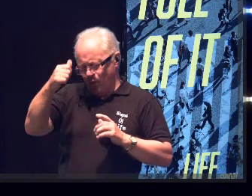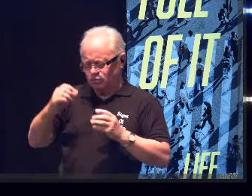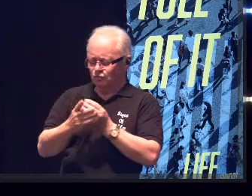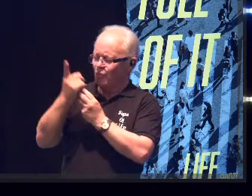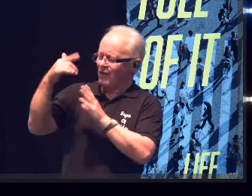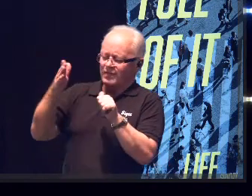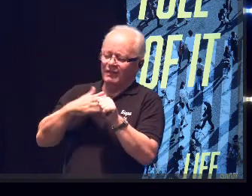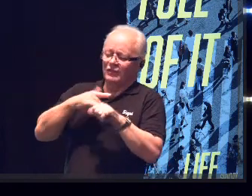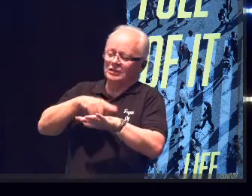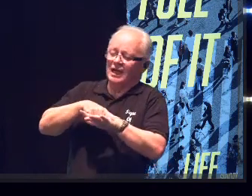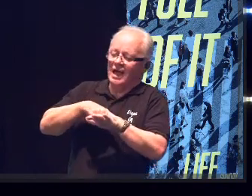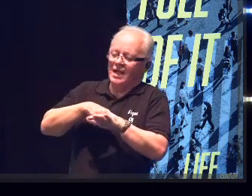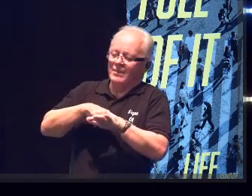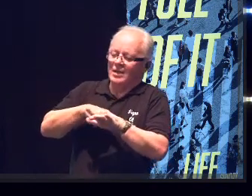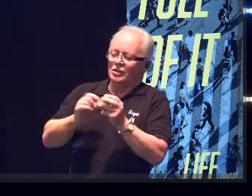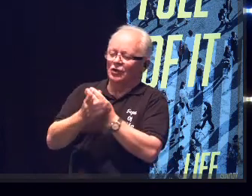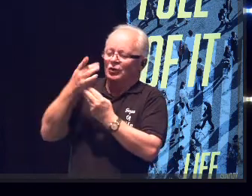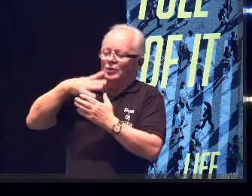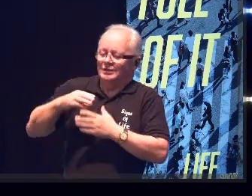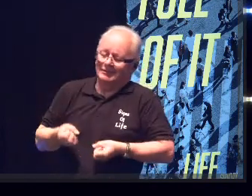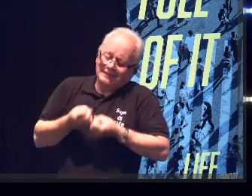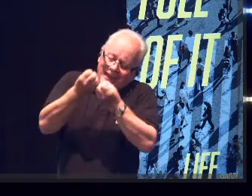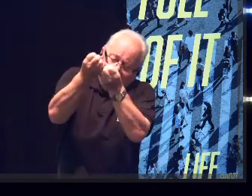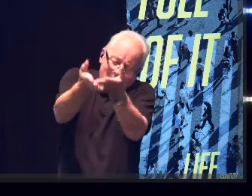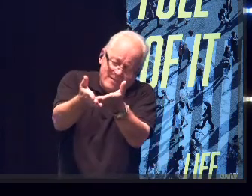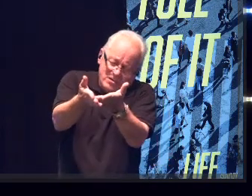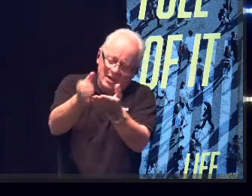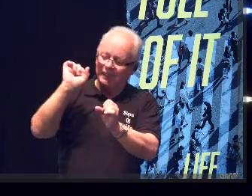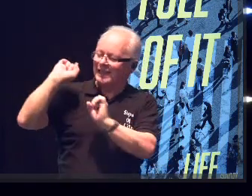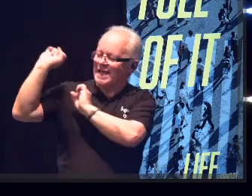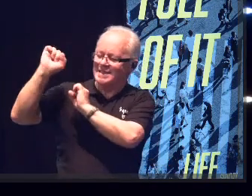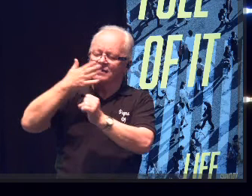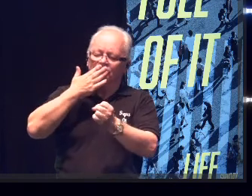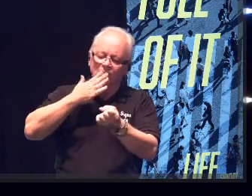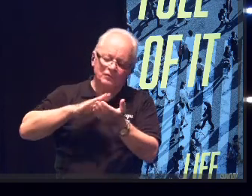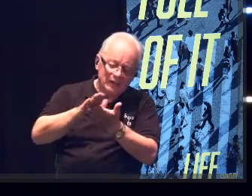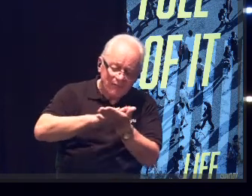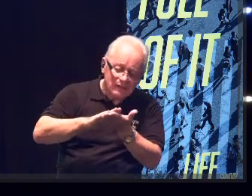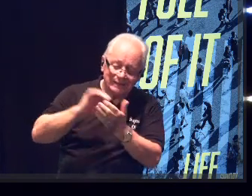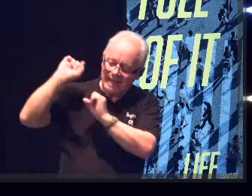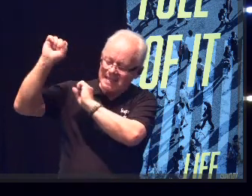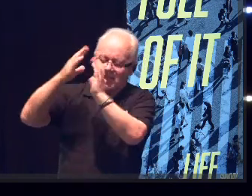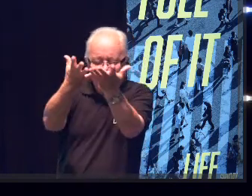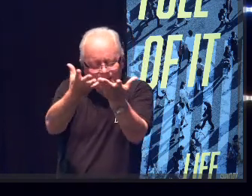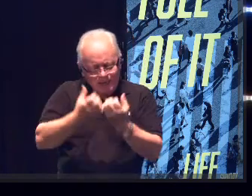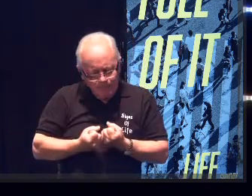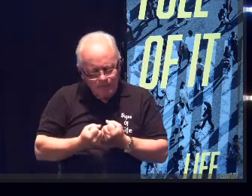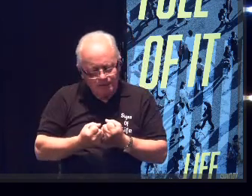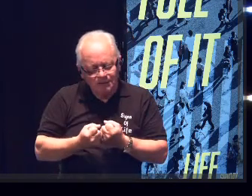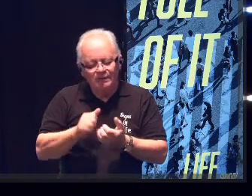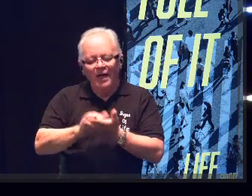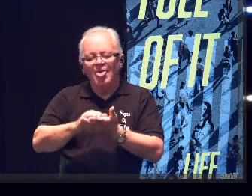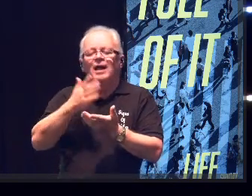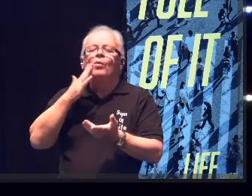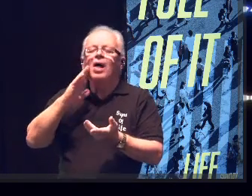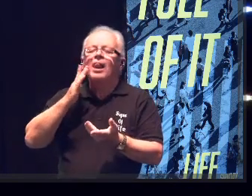his acceptance and his forgiveness. And then he wants to take you on a journey of transformation and